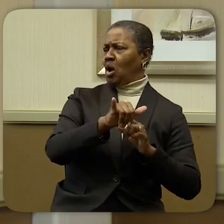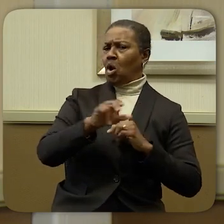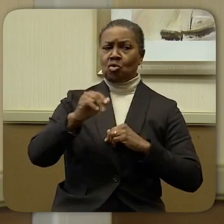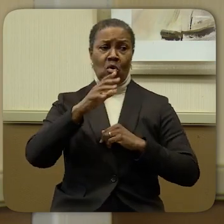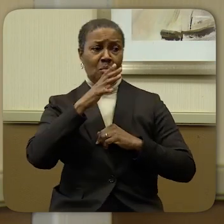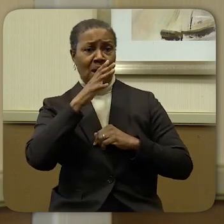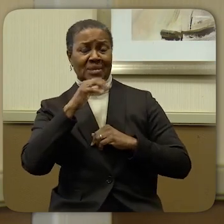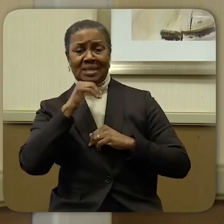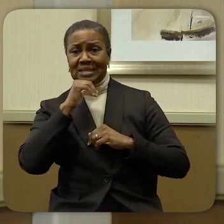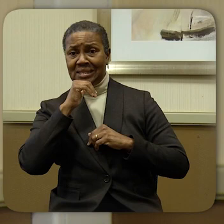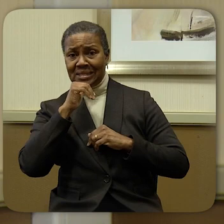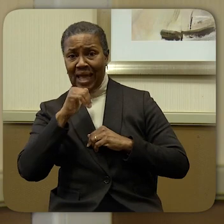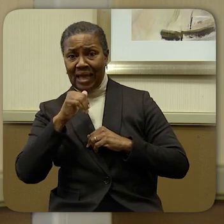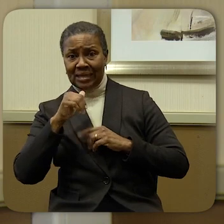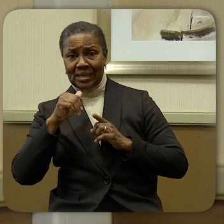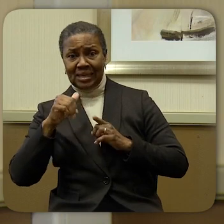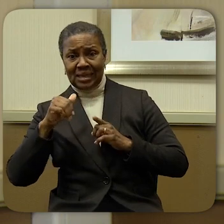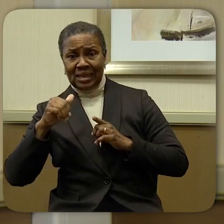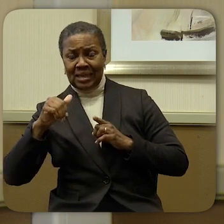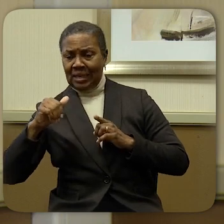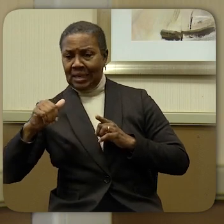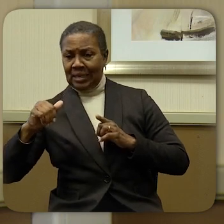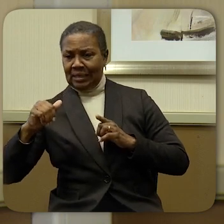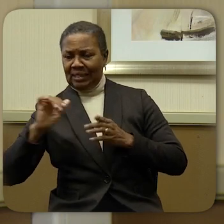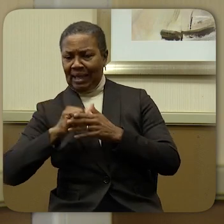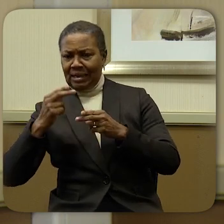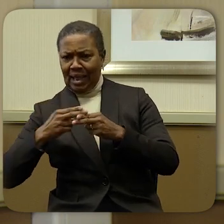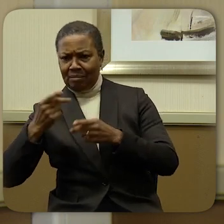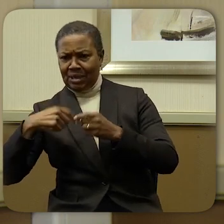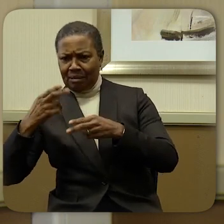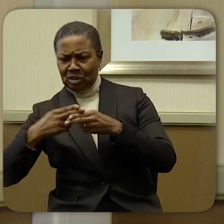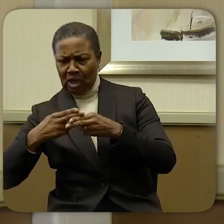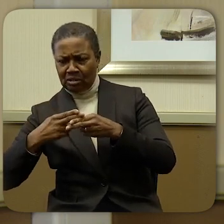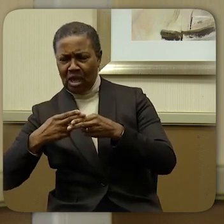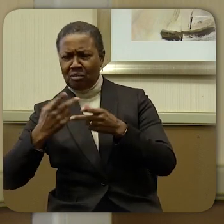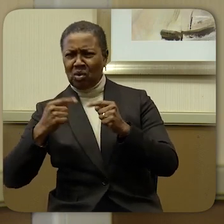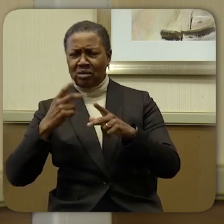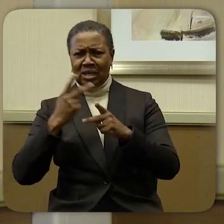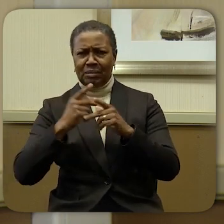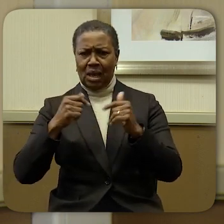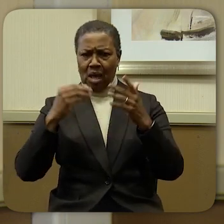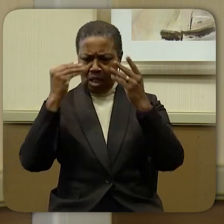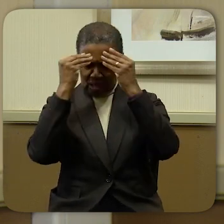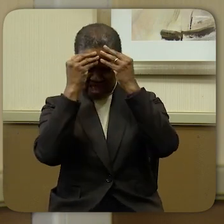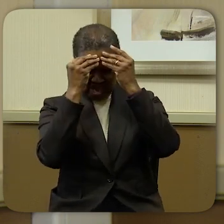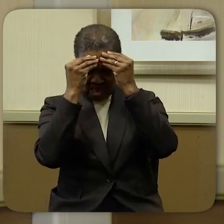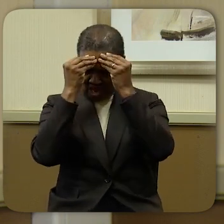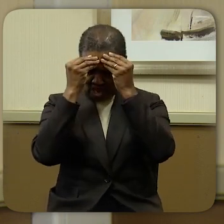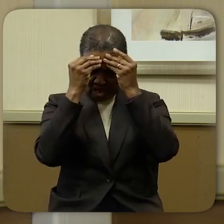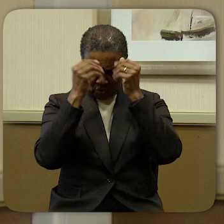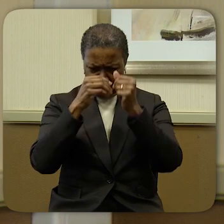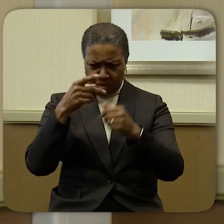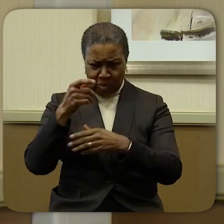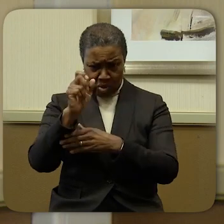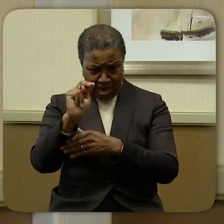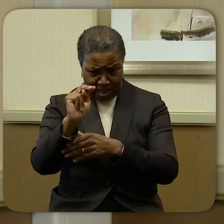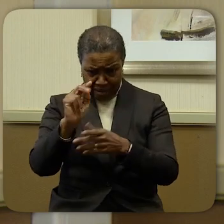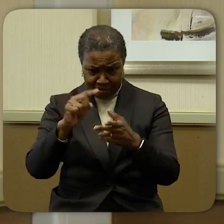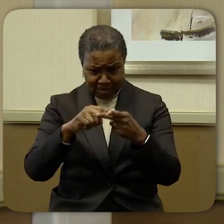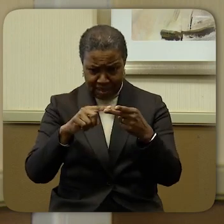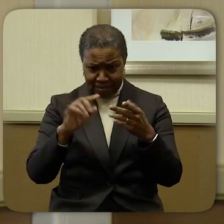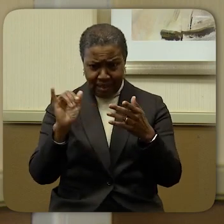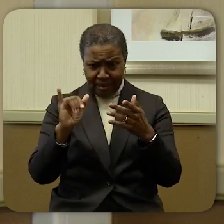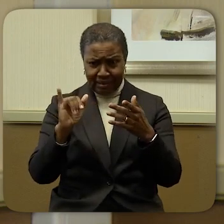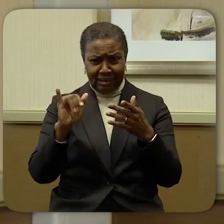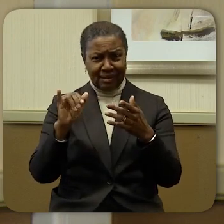Mom, it's not Hazel anymore, it's Rex. And so I'm just trying to keep it all straight in my head, and the pronouns, and